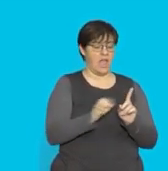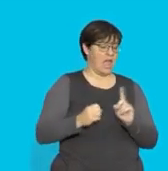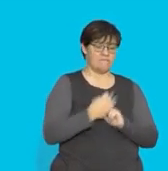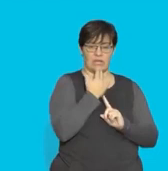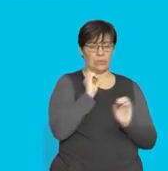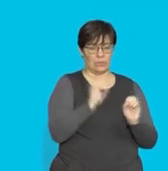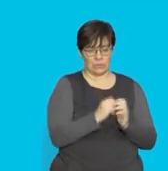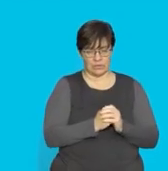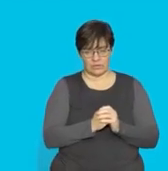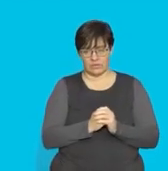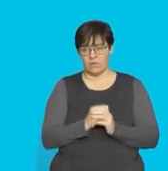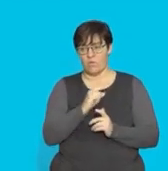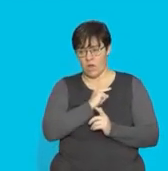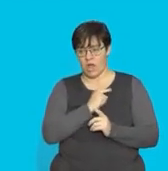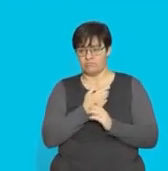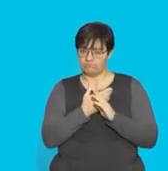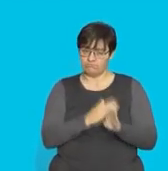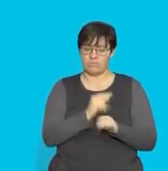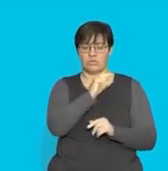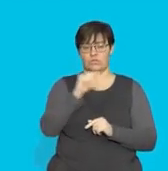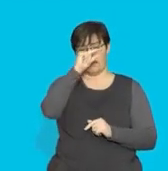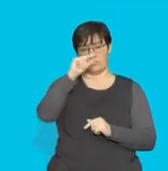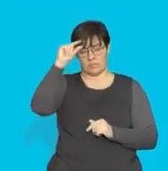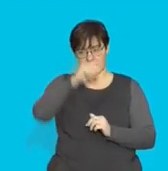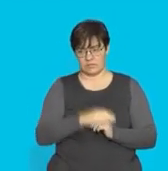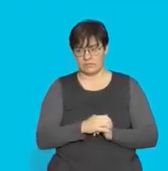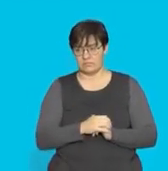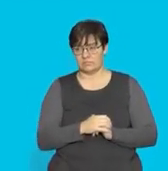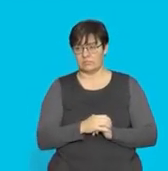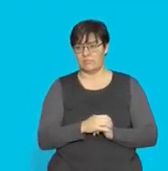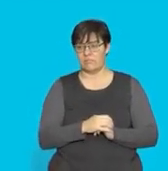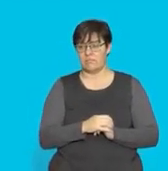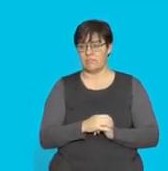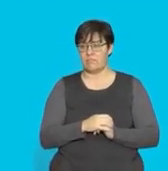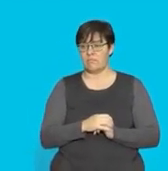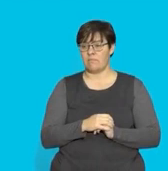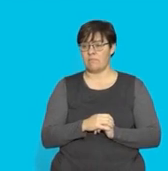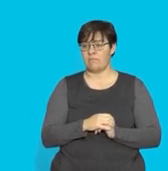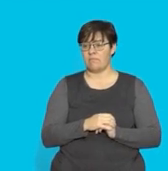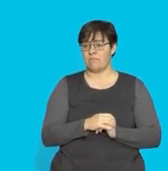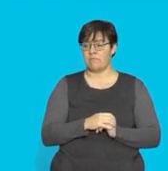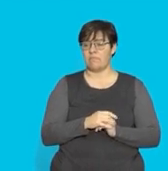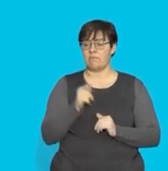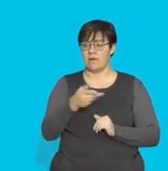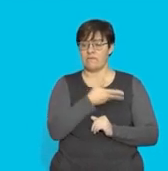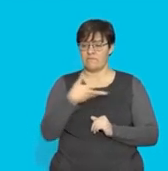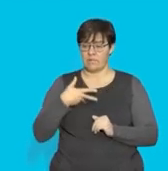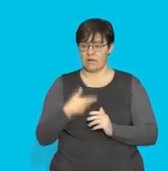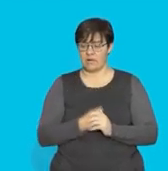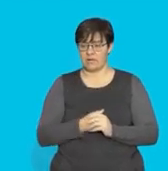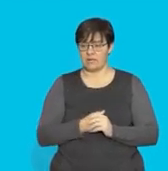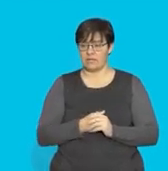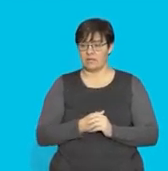is unaffected because she has both dominant alleles. So that's an unaffected female. The next is